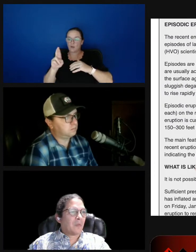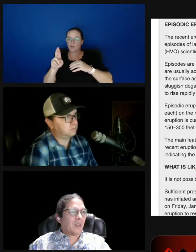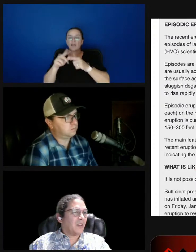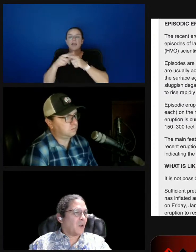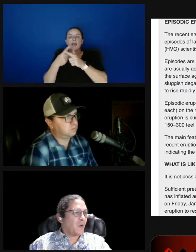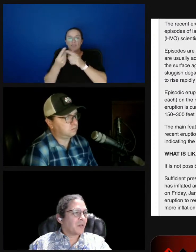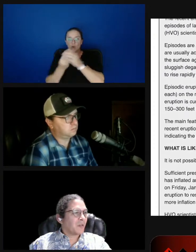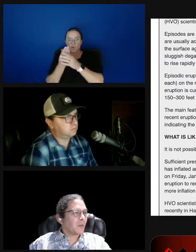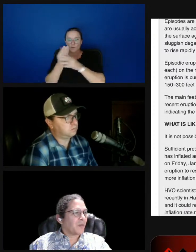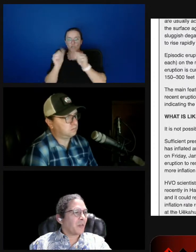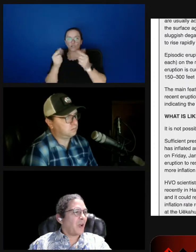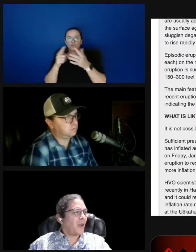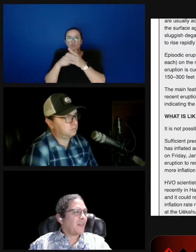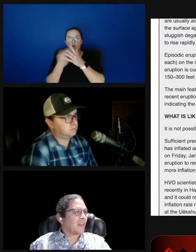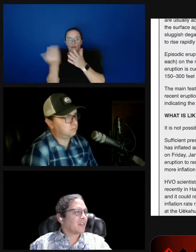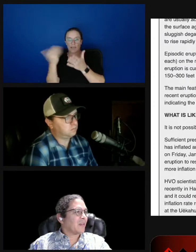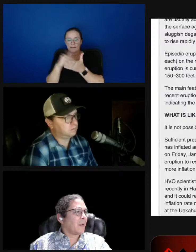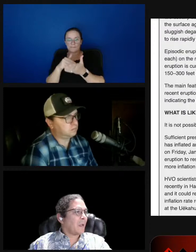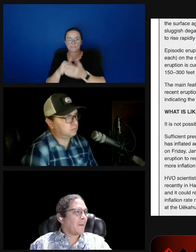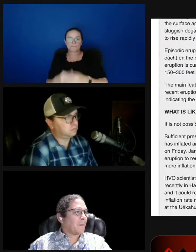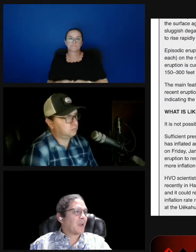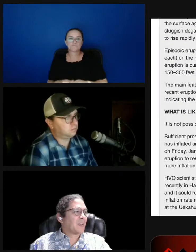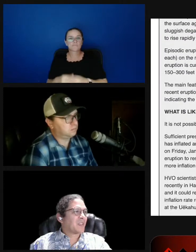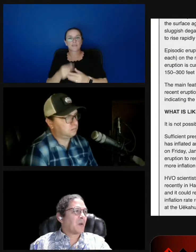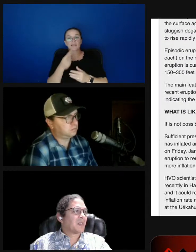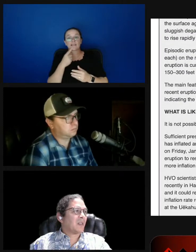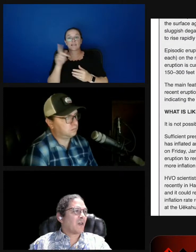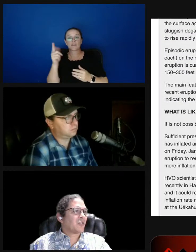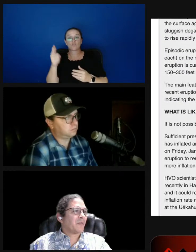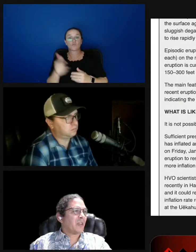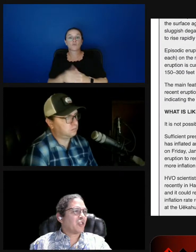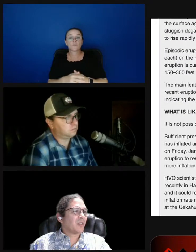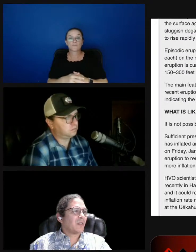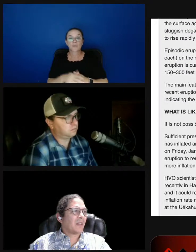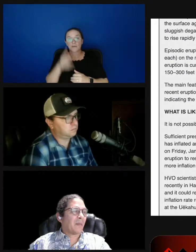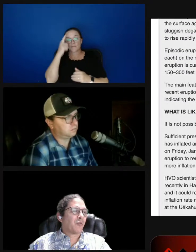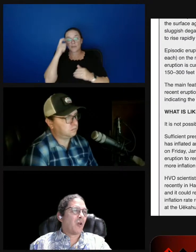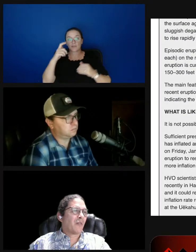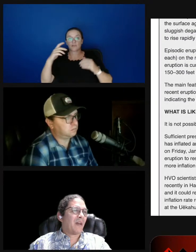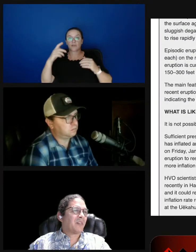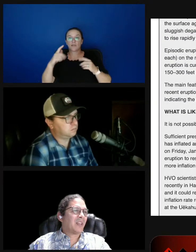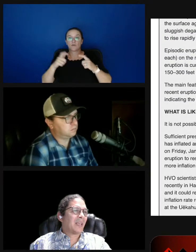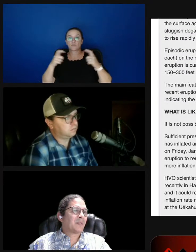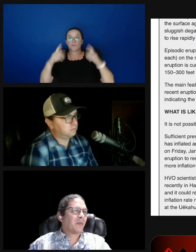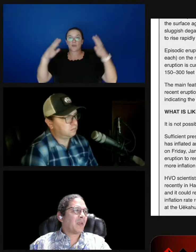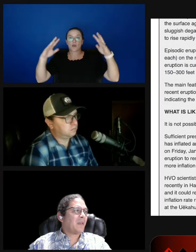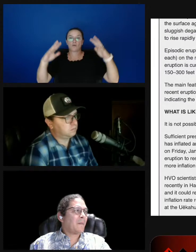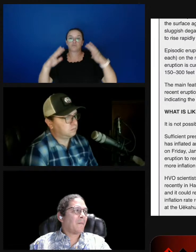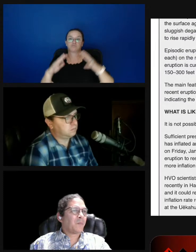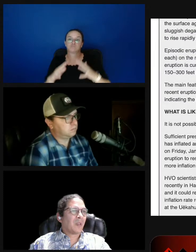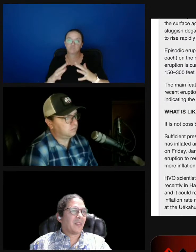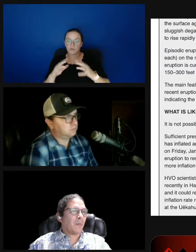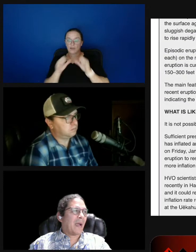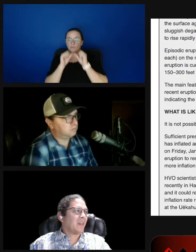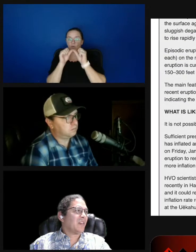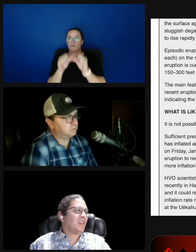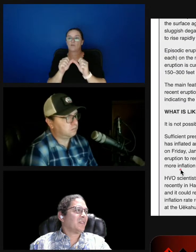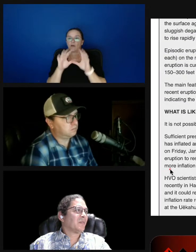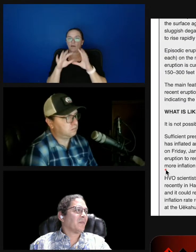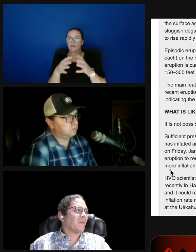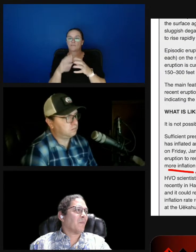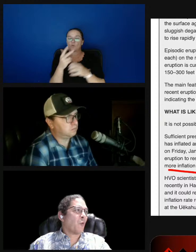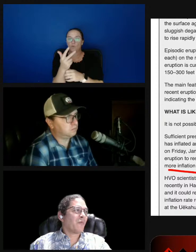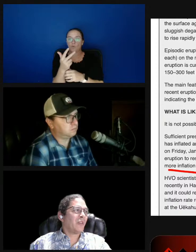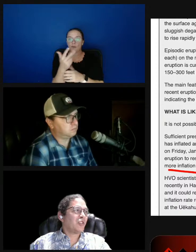time. They did note a little further on that because there was a large deflation and prolonged fountaining at episode 3, there might